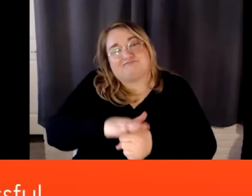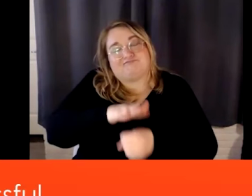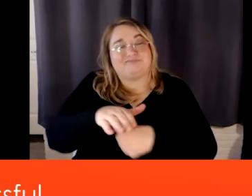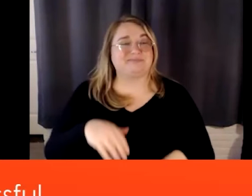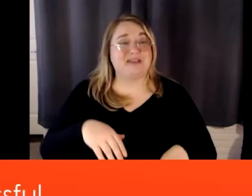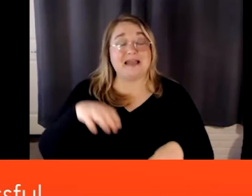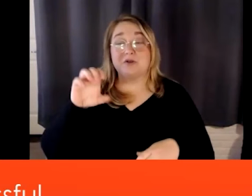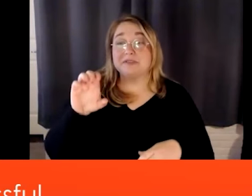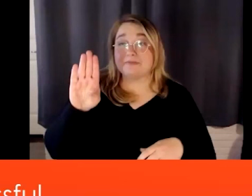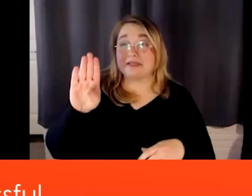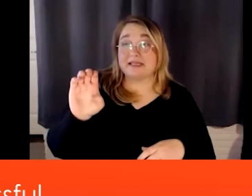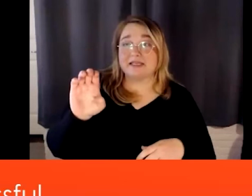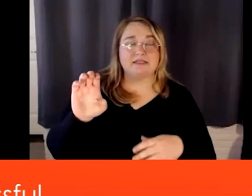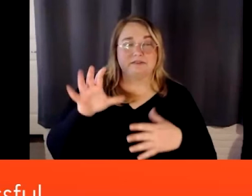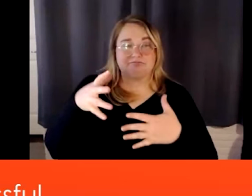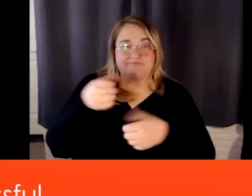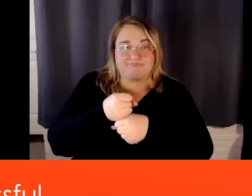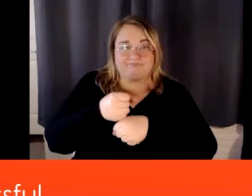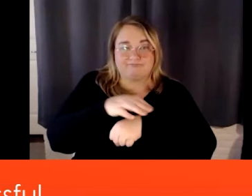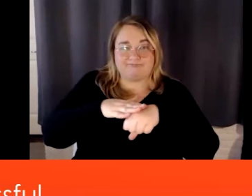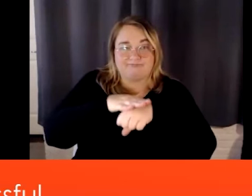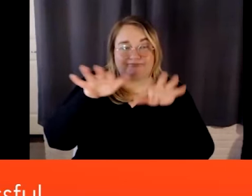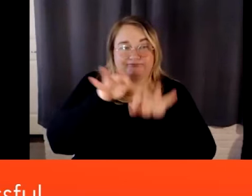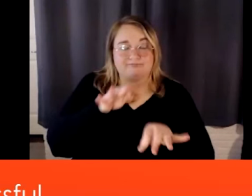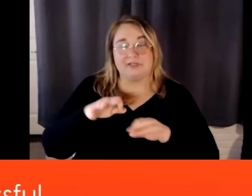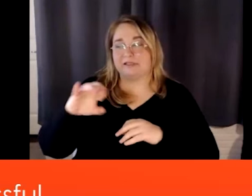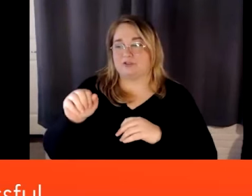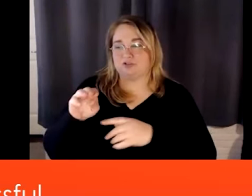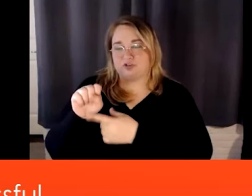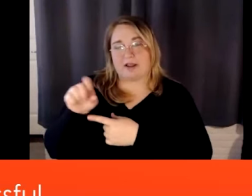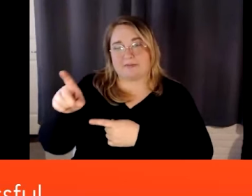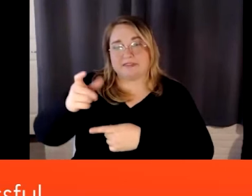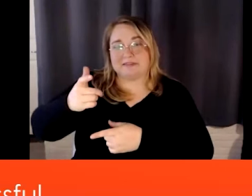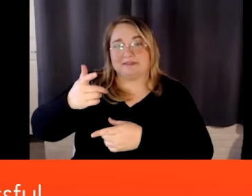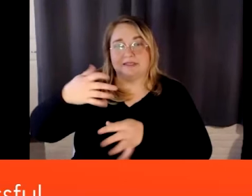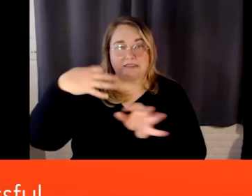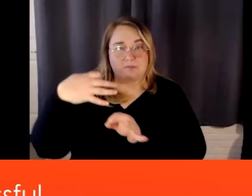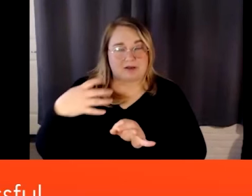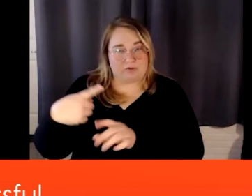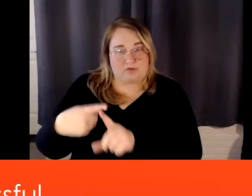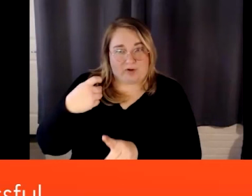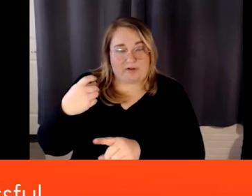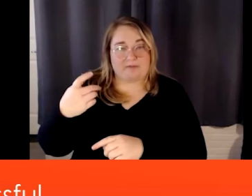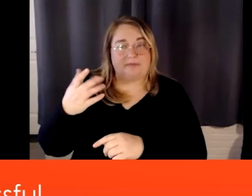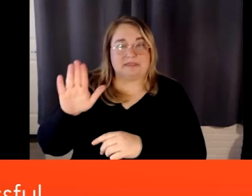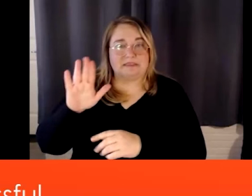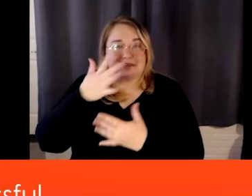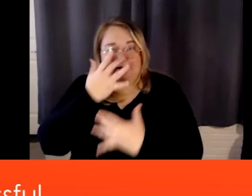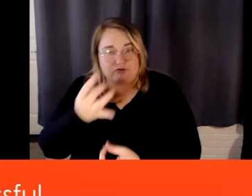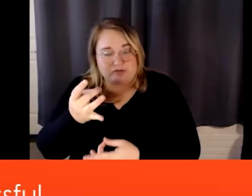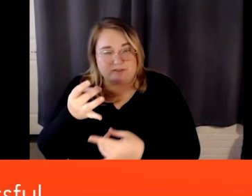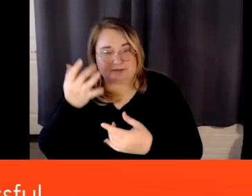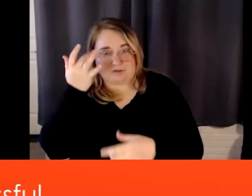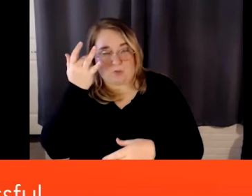CBE. James just covered where he came from and where his interest was drawn to